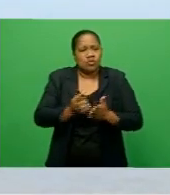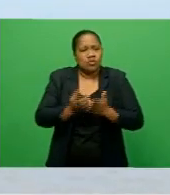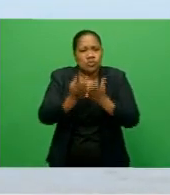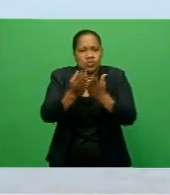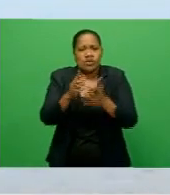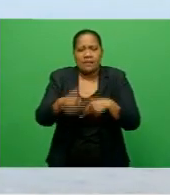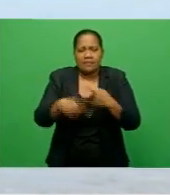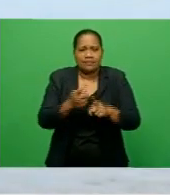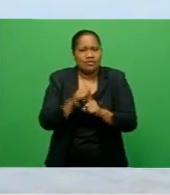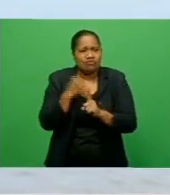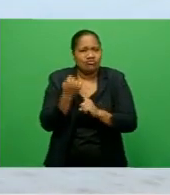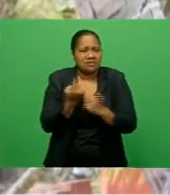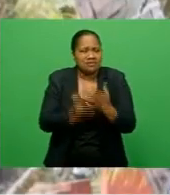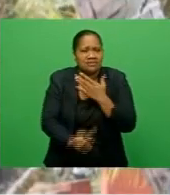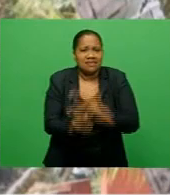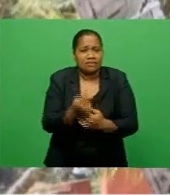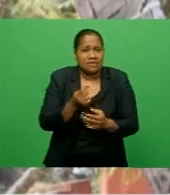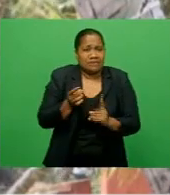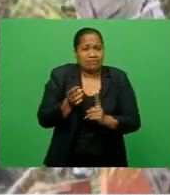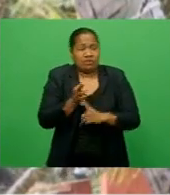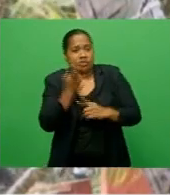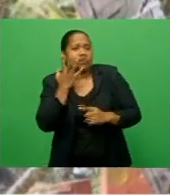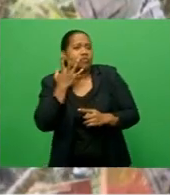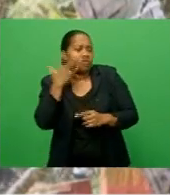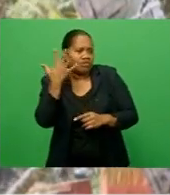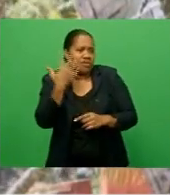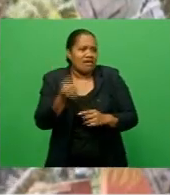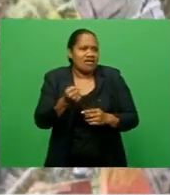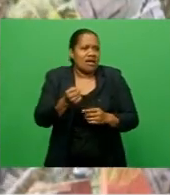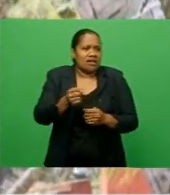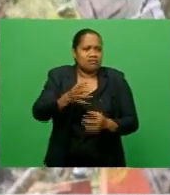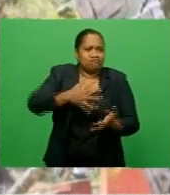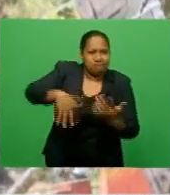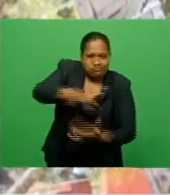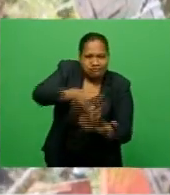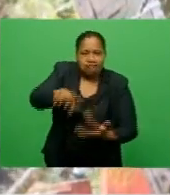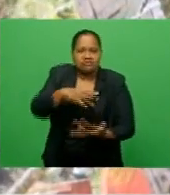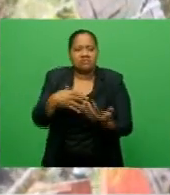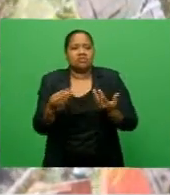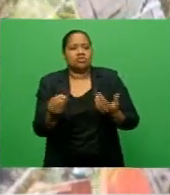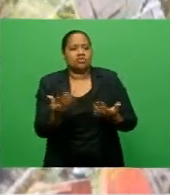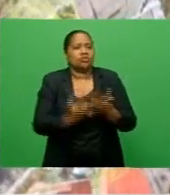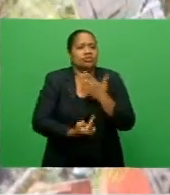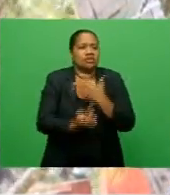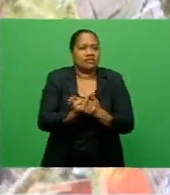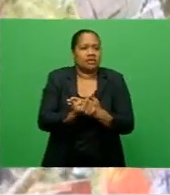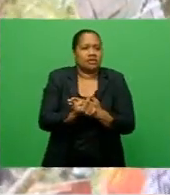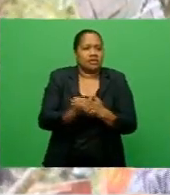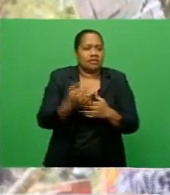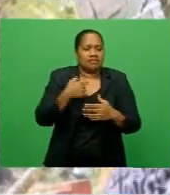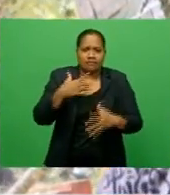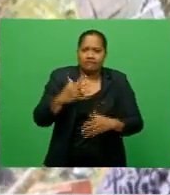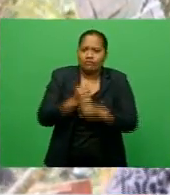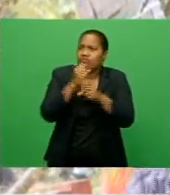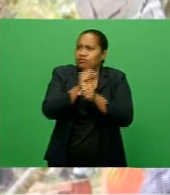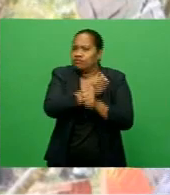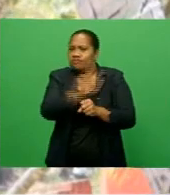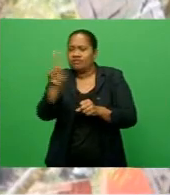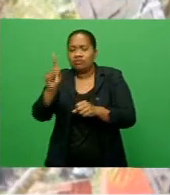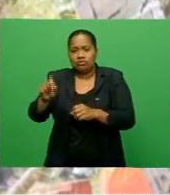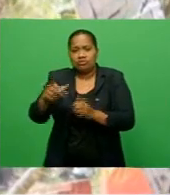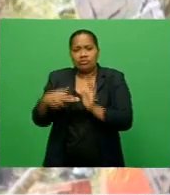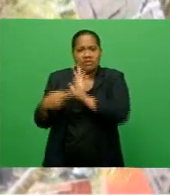situations, especially when the depression is approaching the group. At times, my updates to the National Meteorological Center office in Nandi